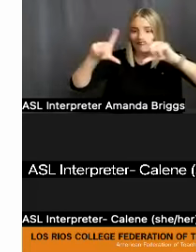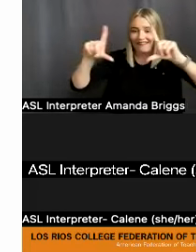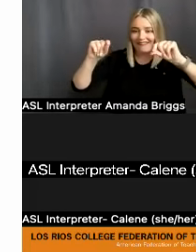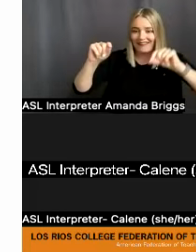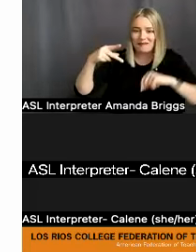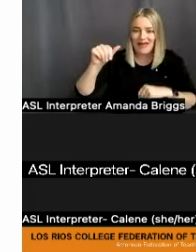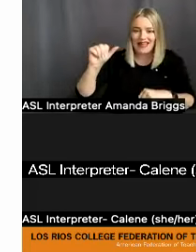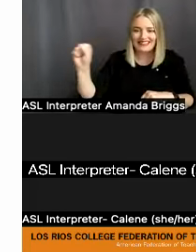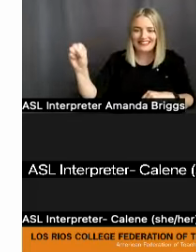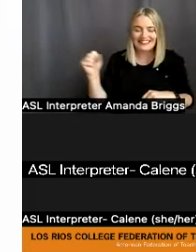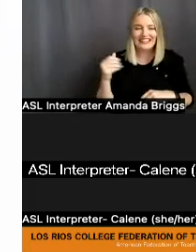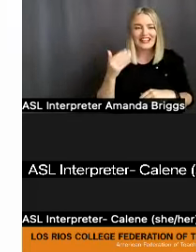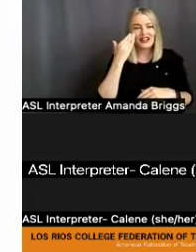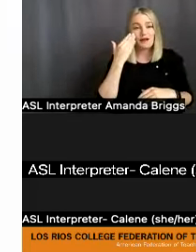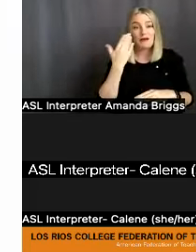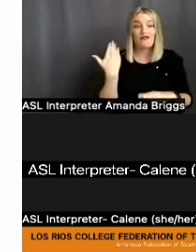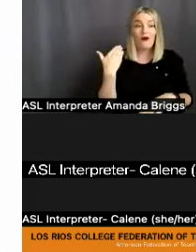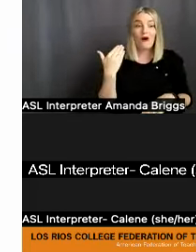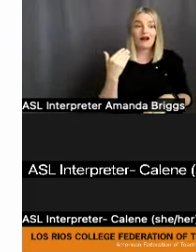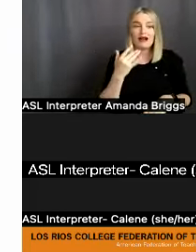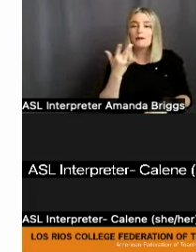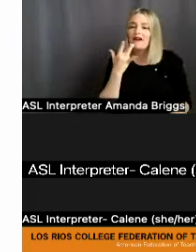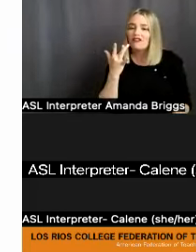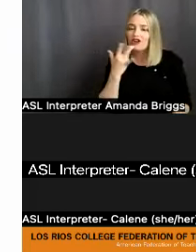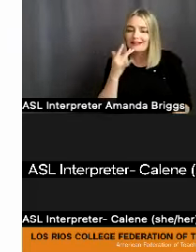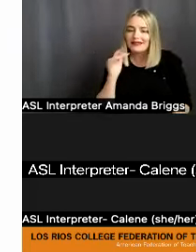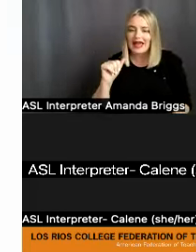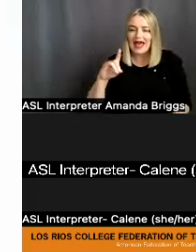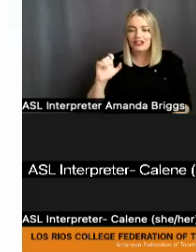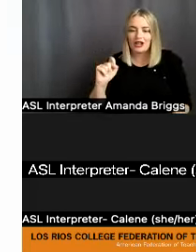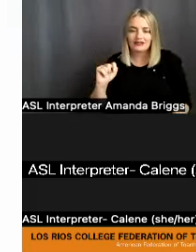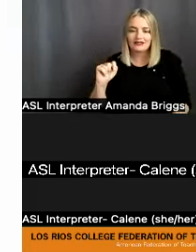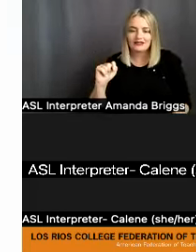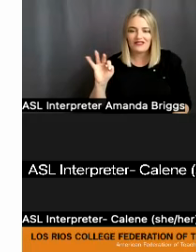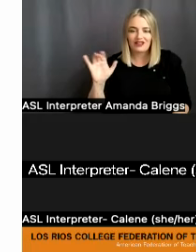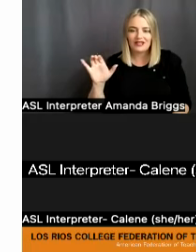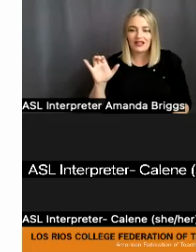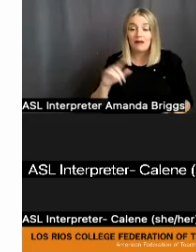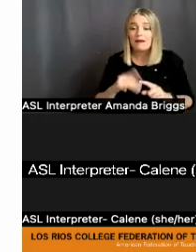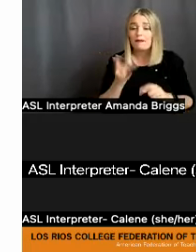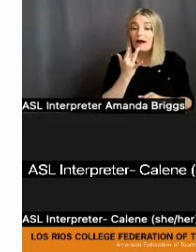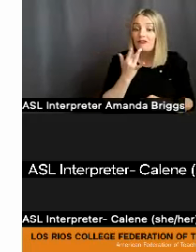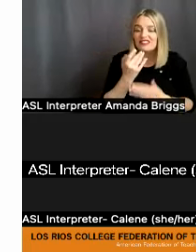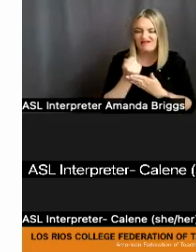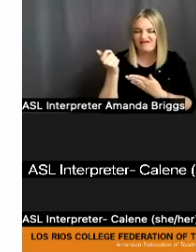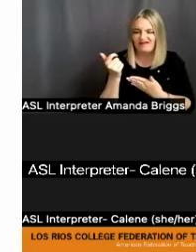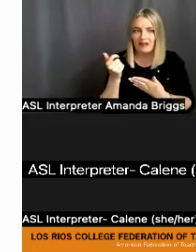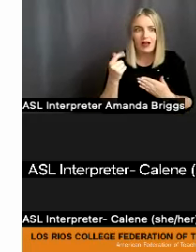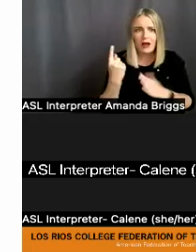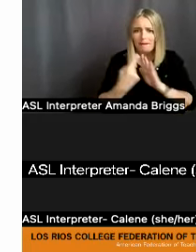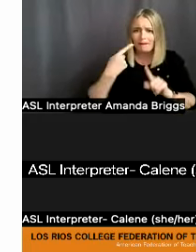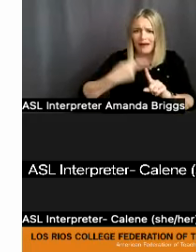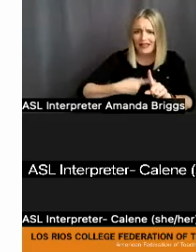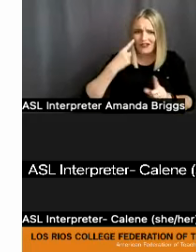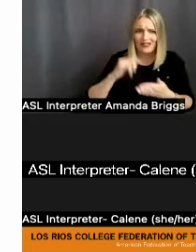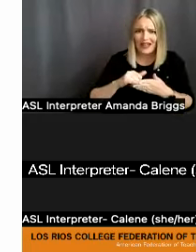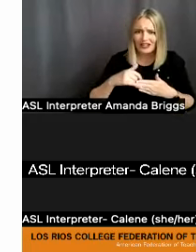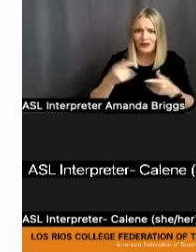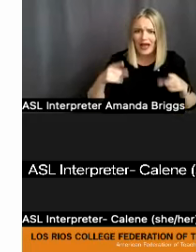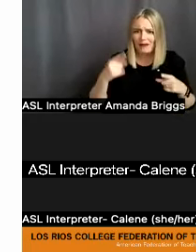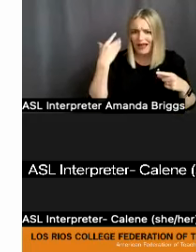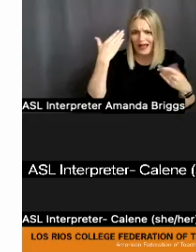said preference adjunct faculty. We got rid of the word preference. Ironically, it actually took us a month to get this done. We have no idea why, but